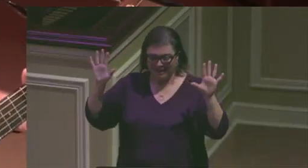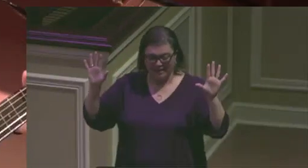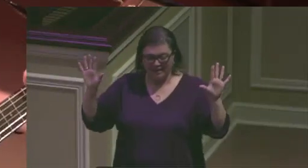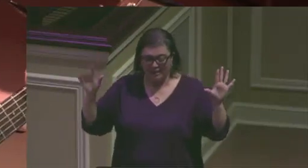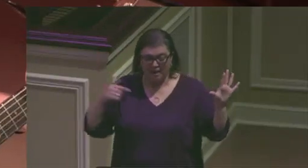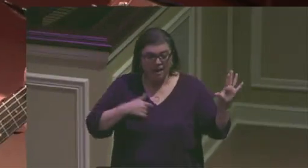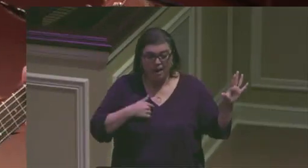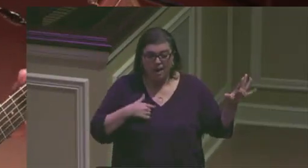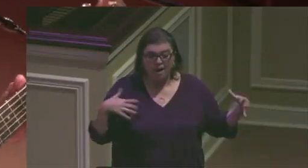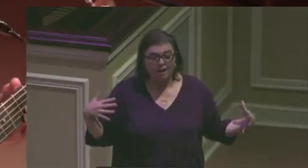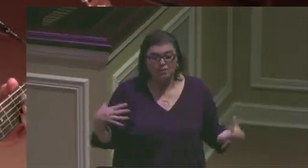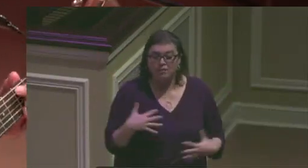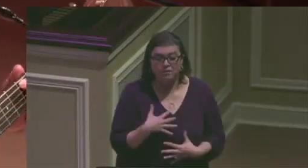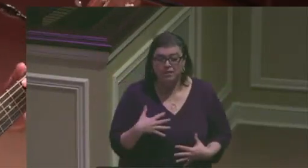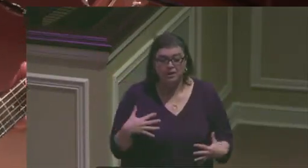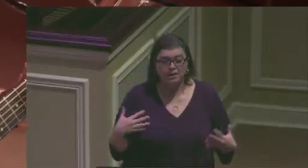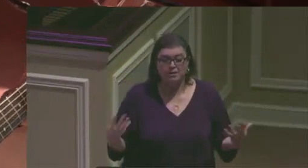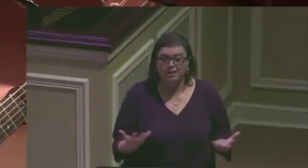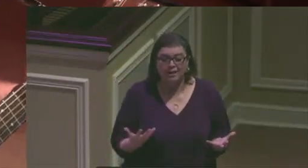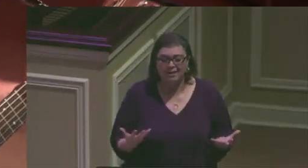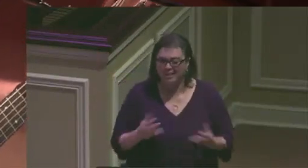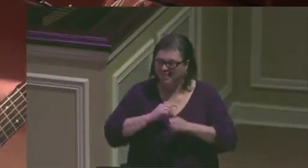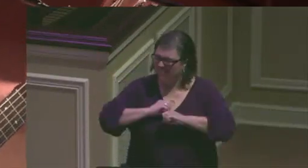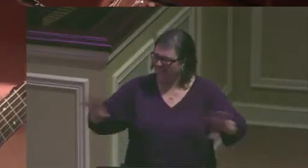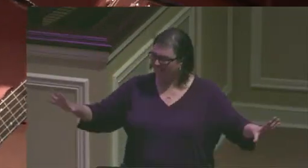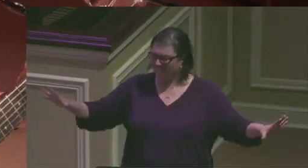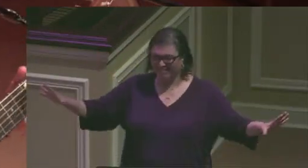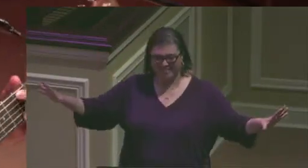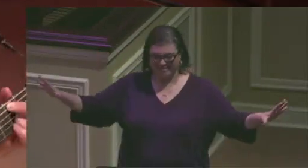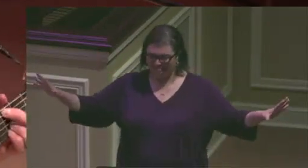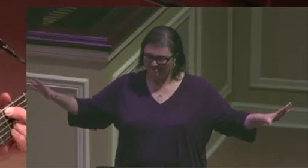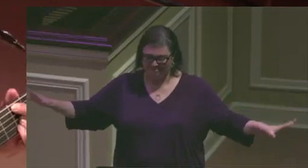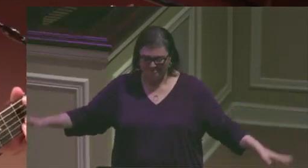light. Whom shall I fear?